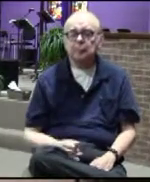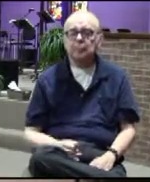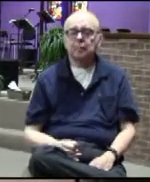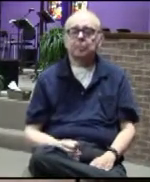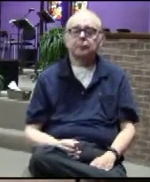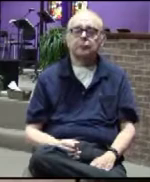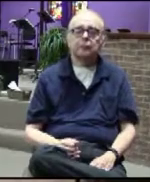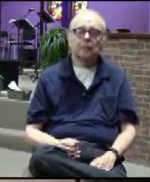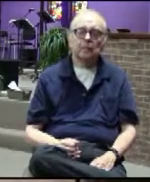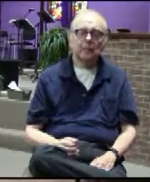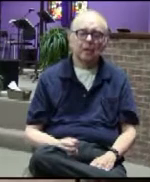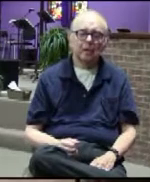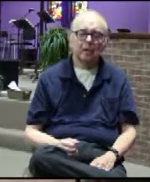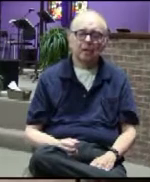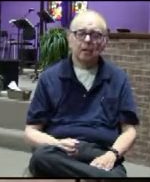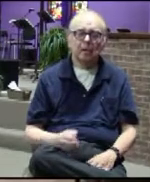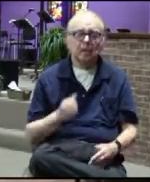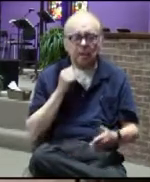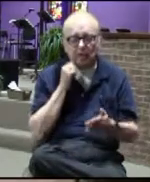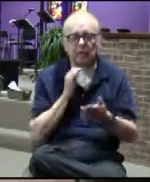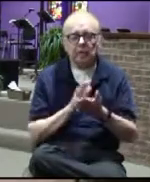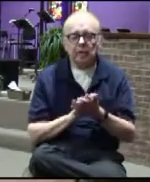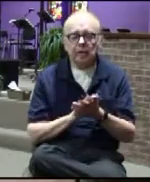she can now identify